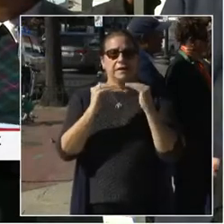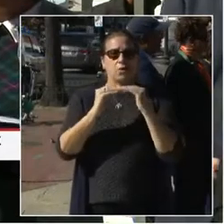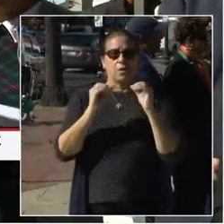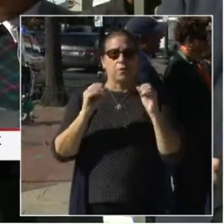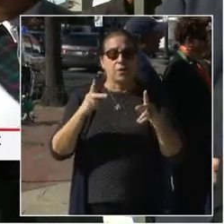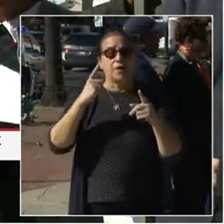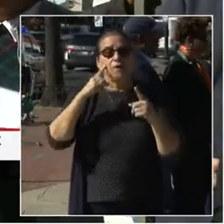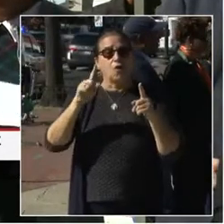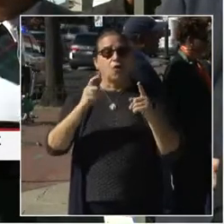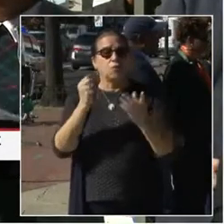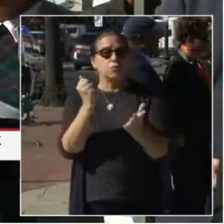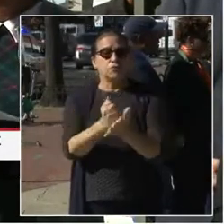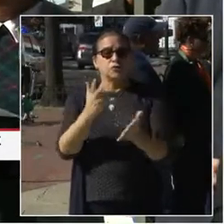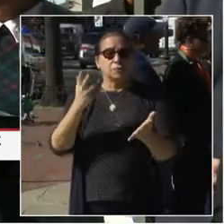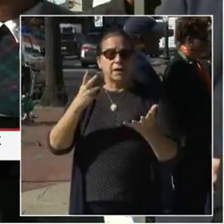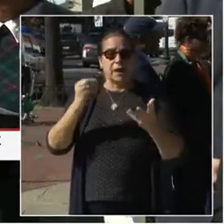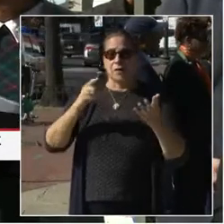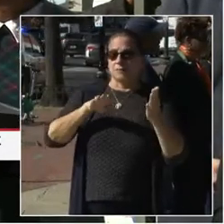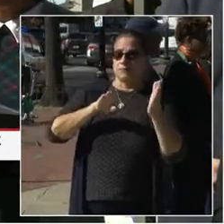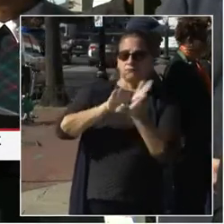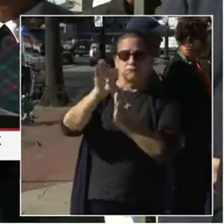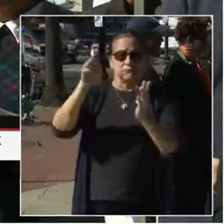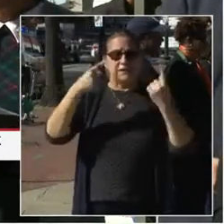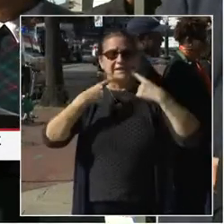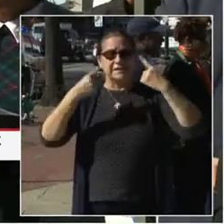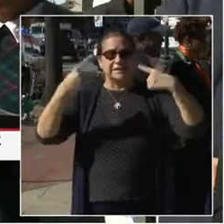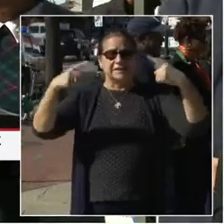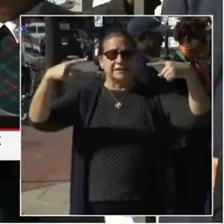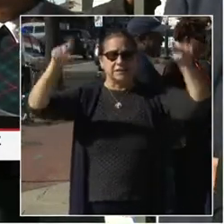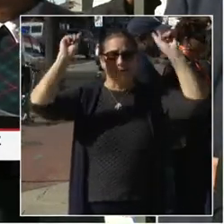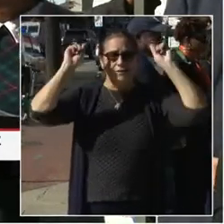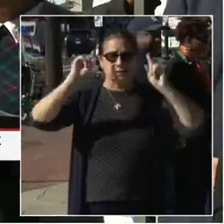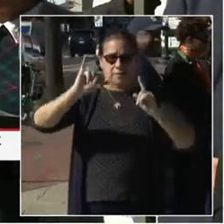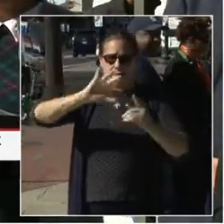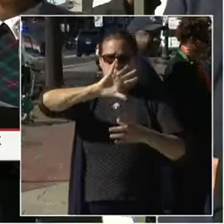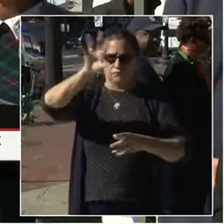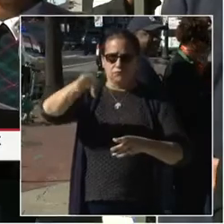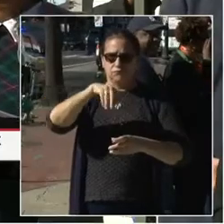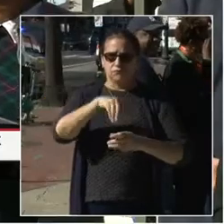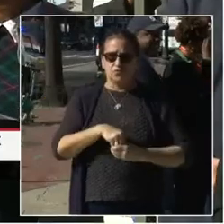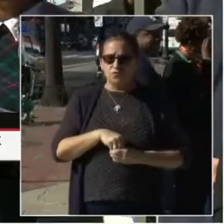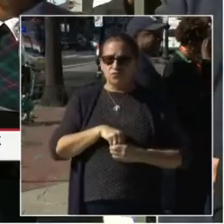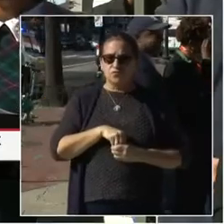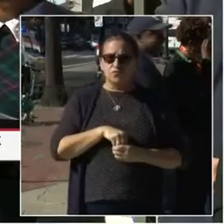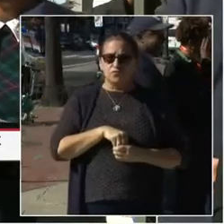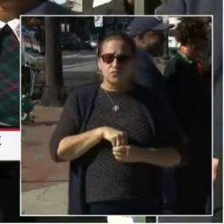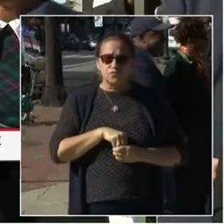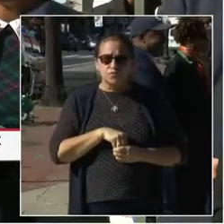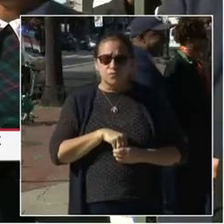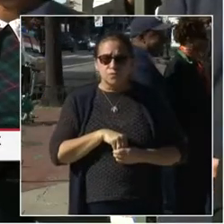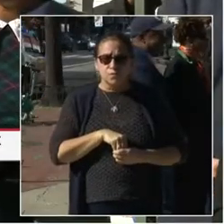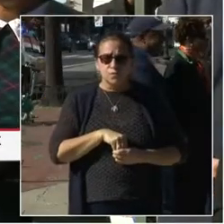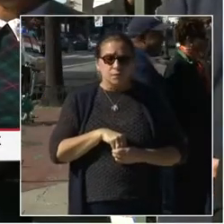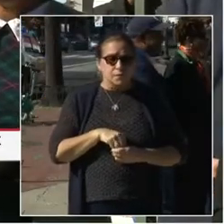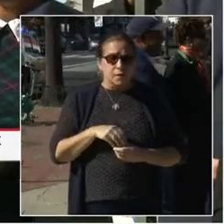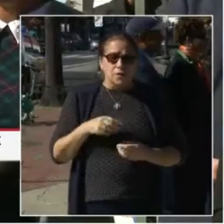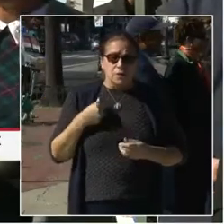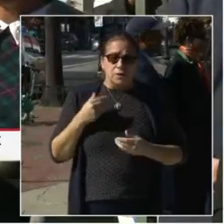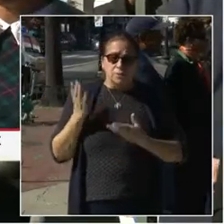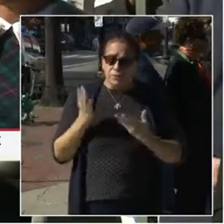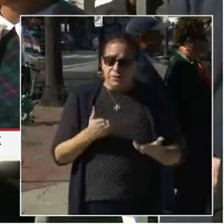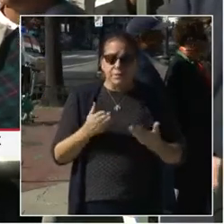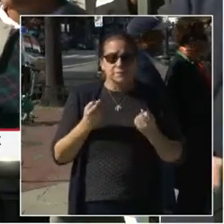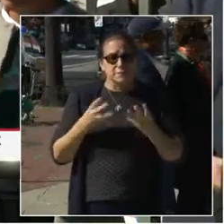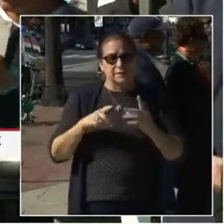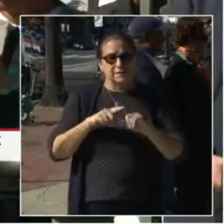umbrella, and we can all bring something cultural, something great to this great foodie city that I call D.C., and I love it so much. So I'm going to turn it over